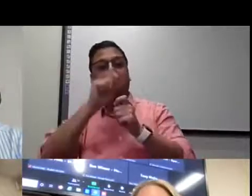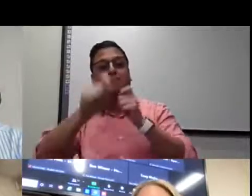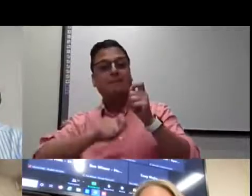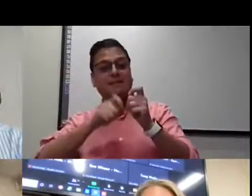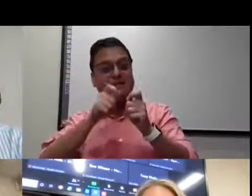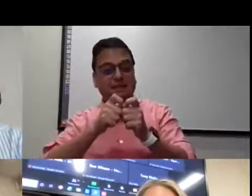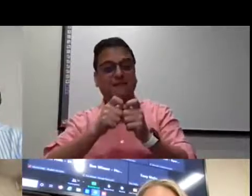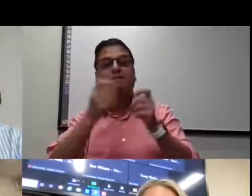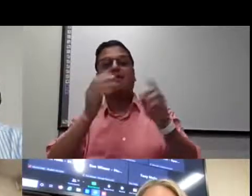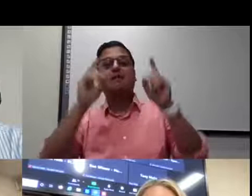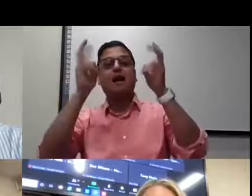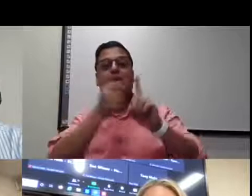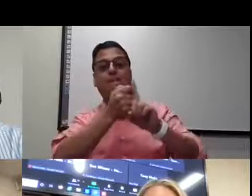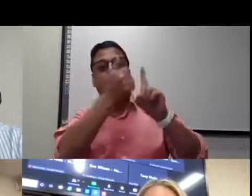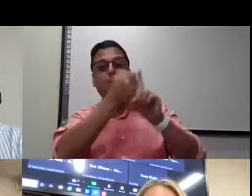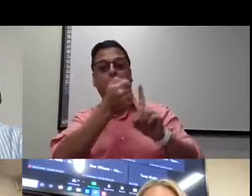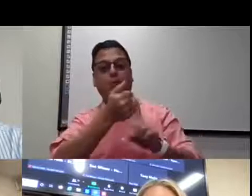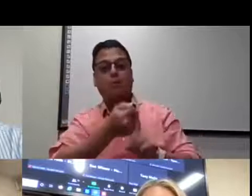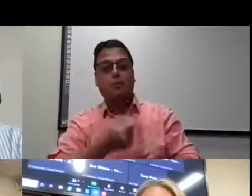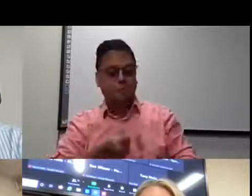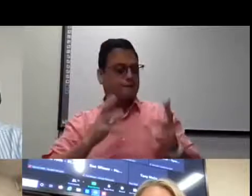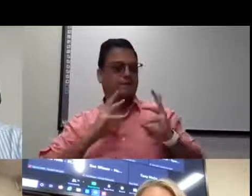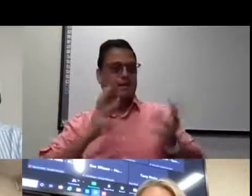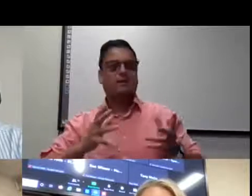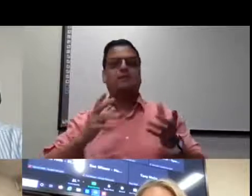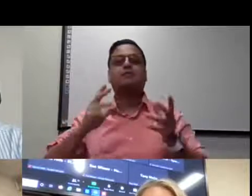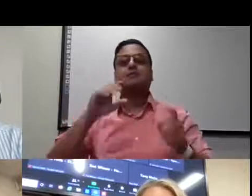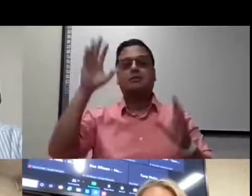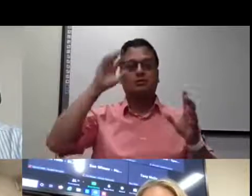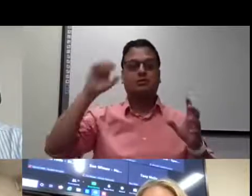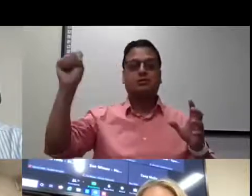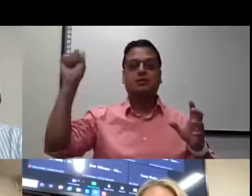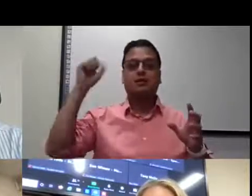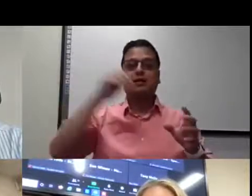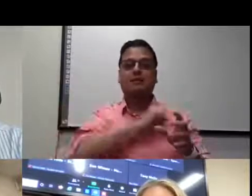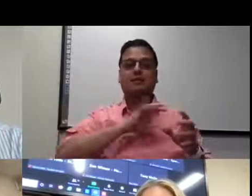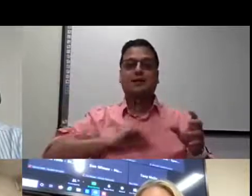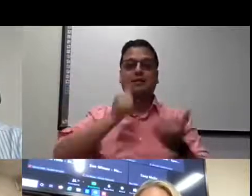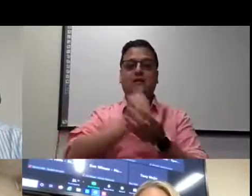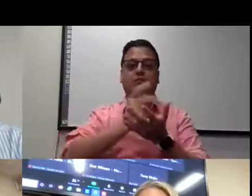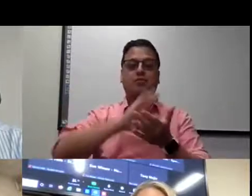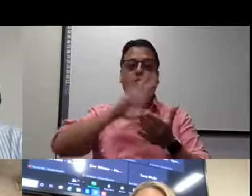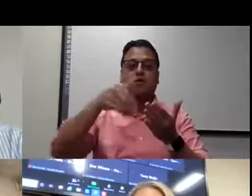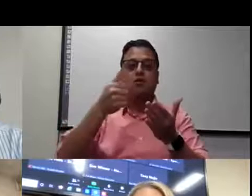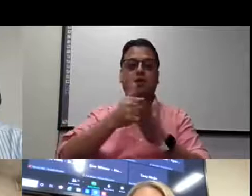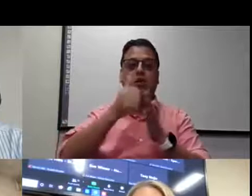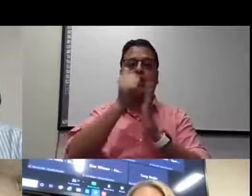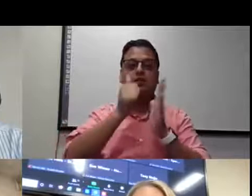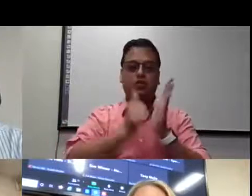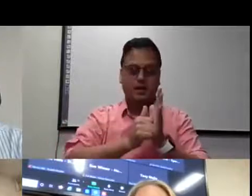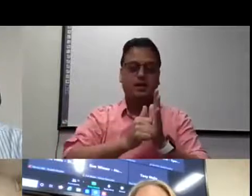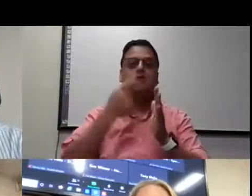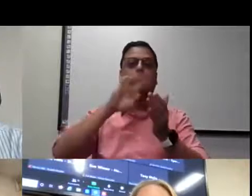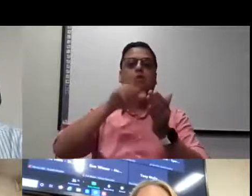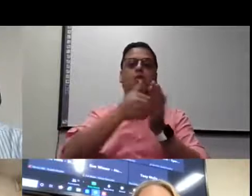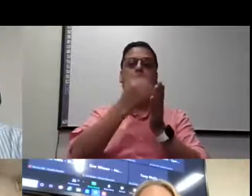removed and discussed from the consent agenda. The superintendent and staff recommend approval of all consent items. Movement